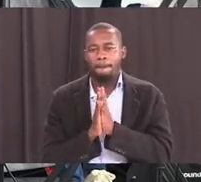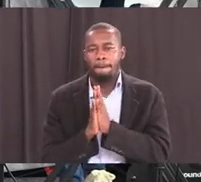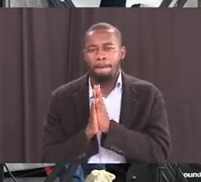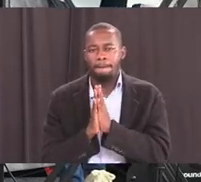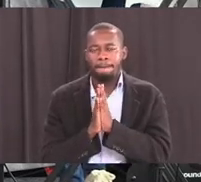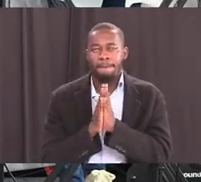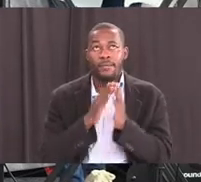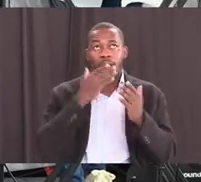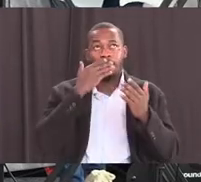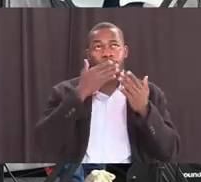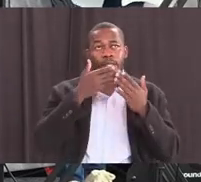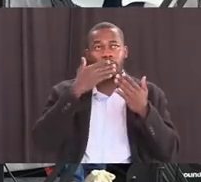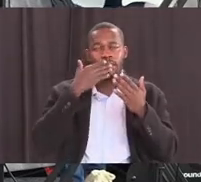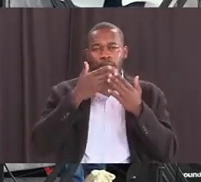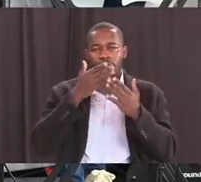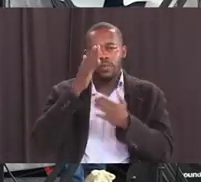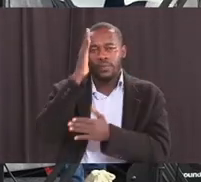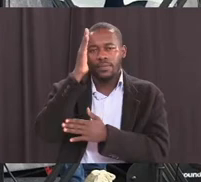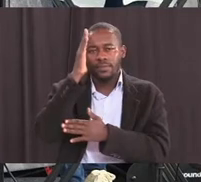Thank you, Lord.